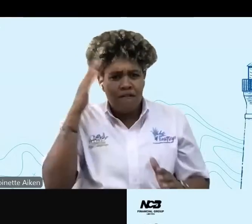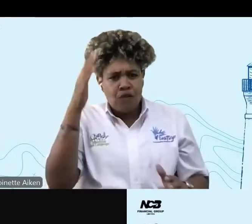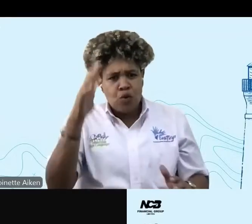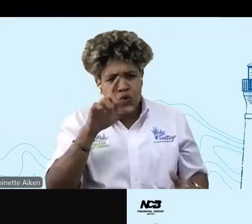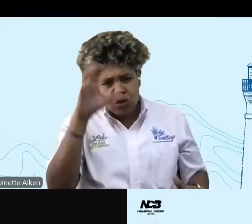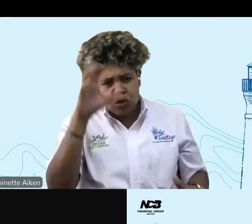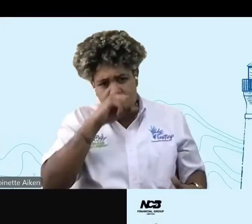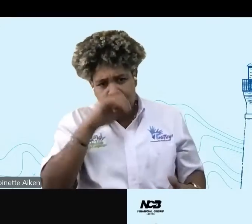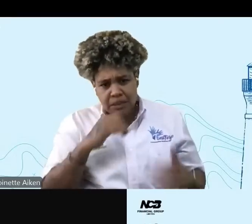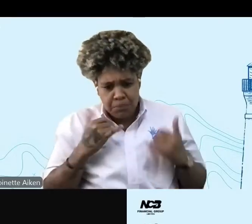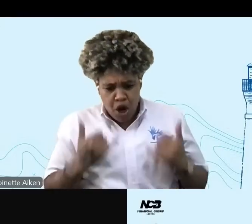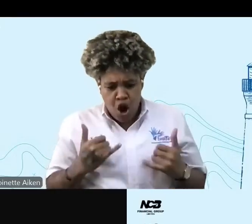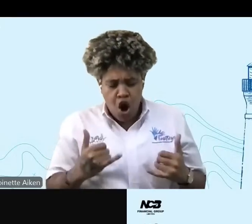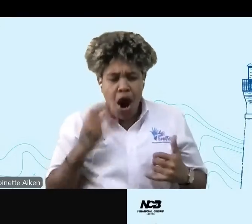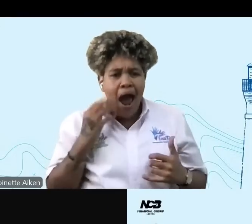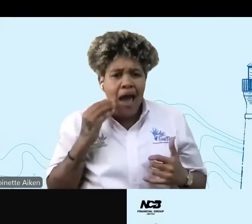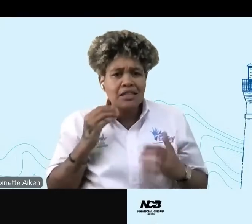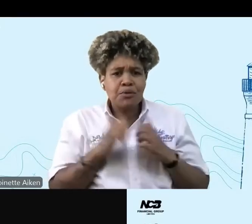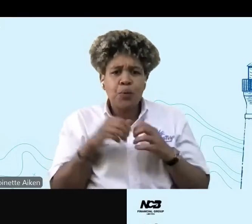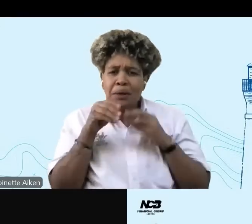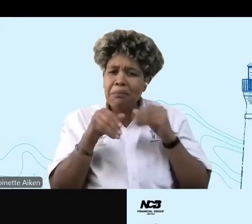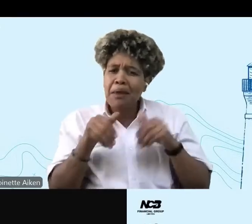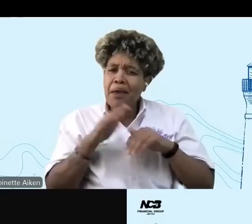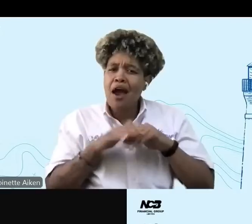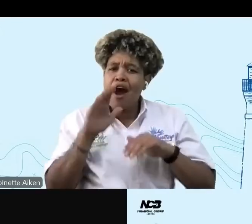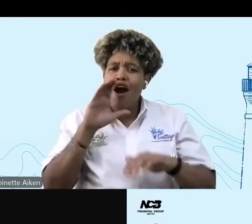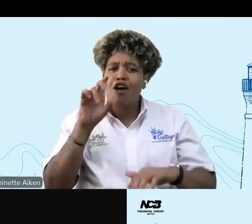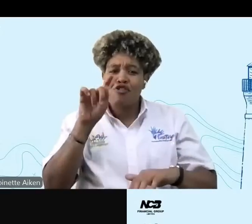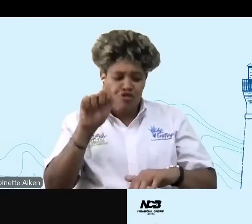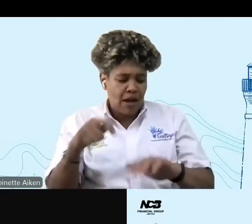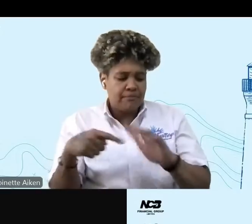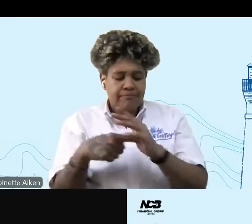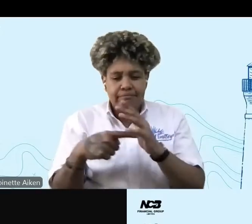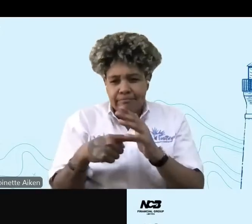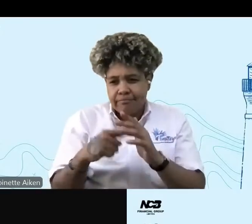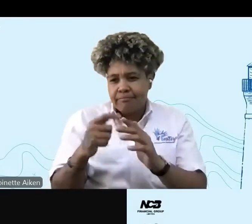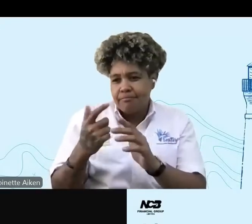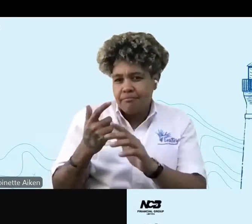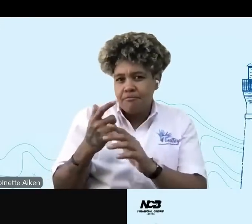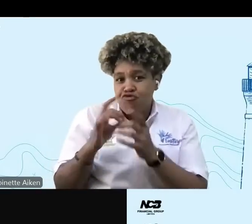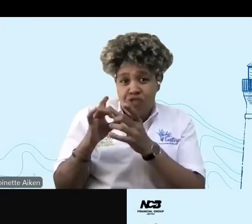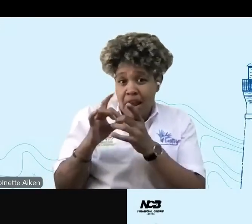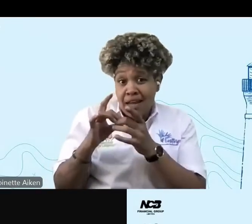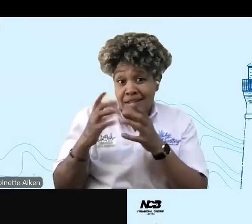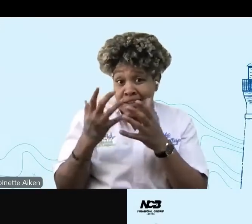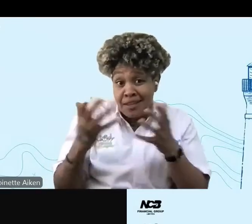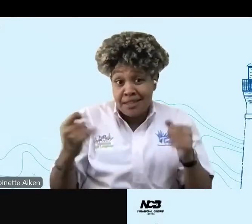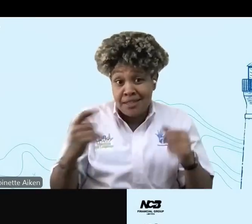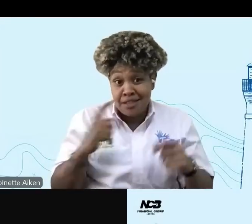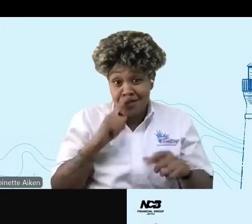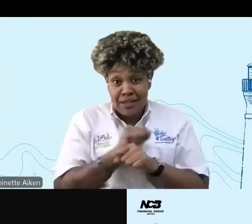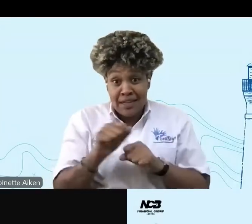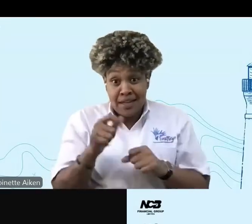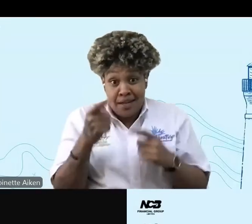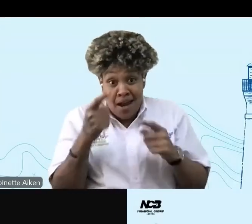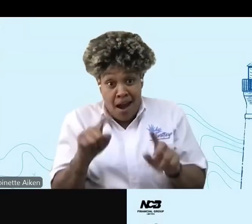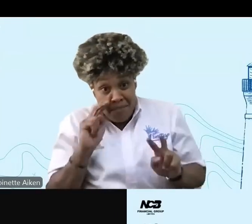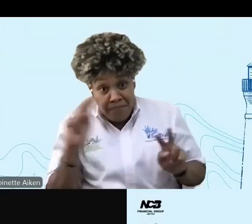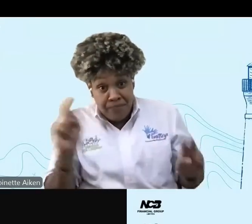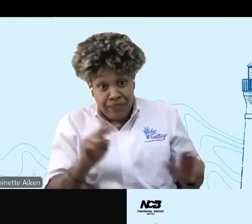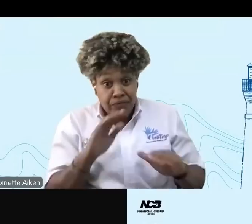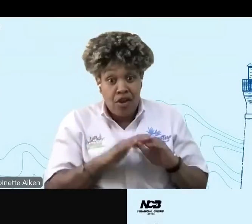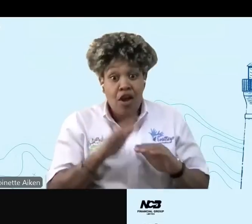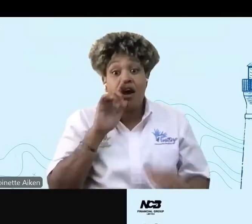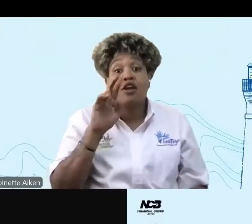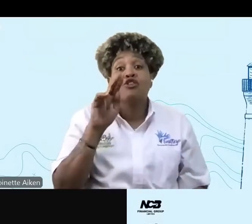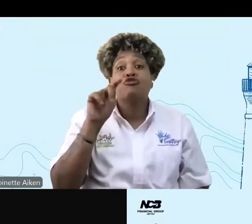and current experiences with payments on credit-related products. Is it the case that on the